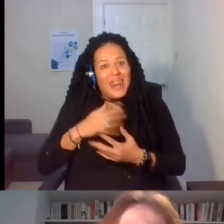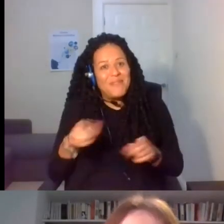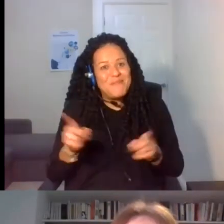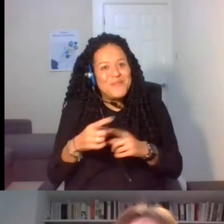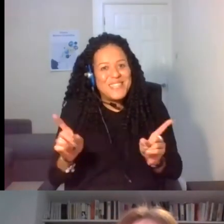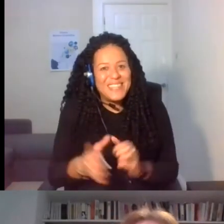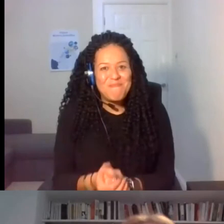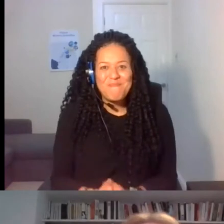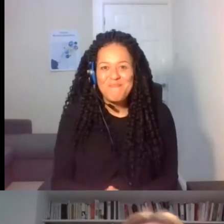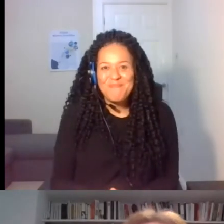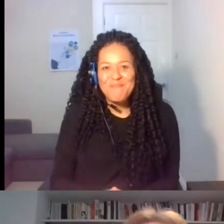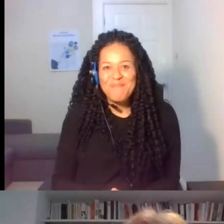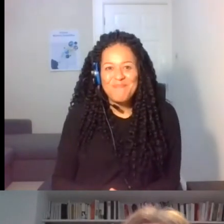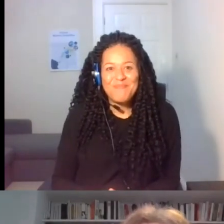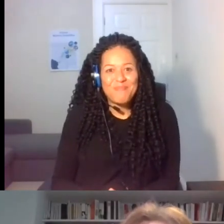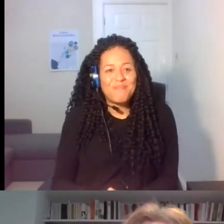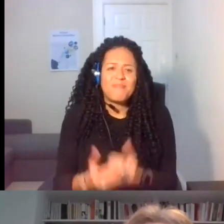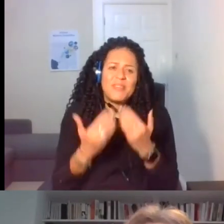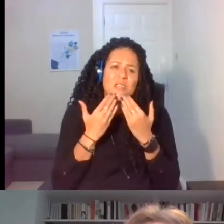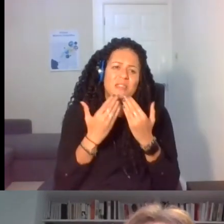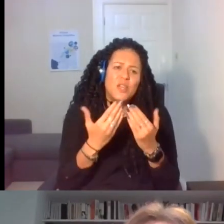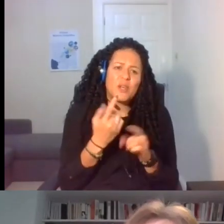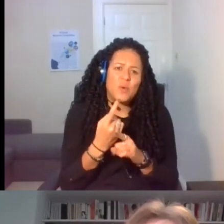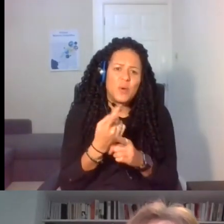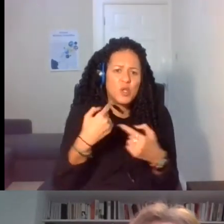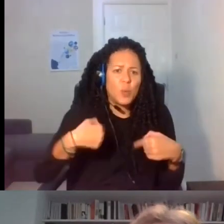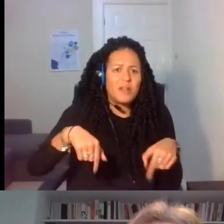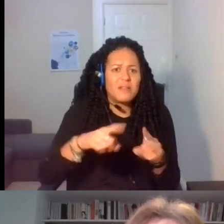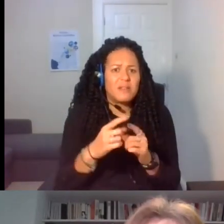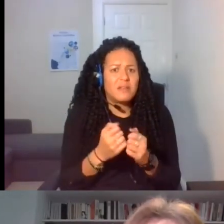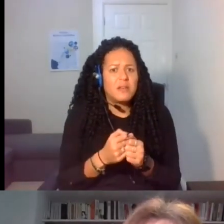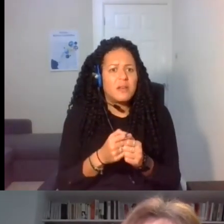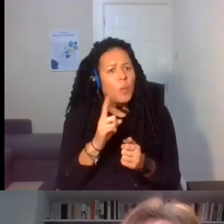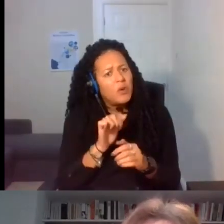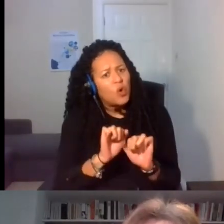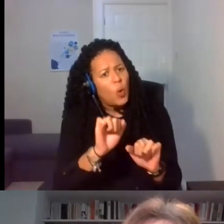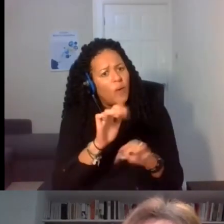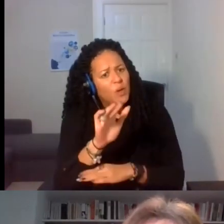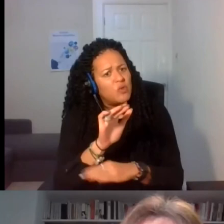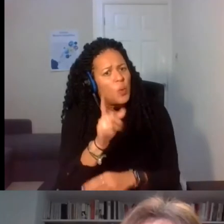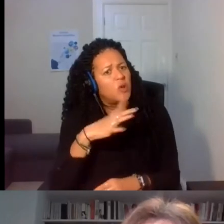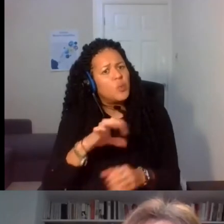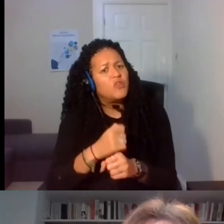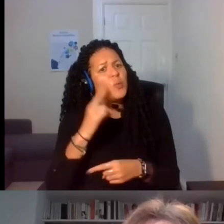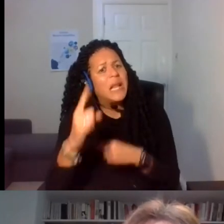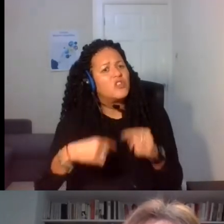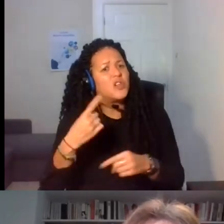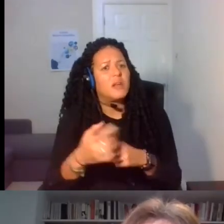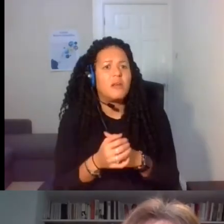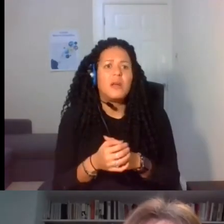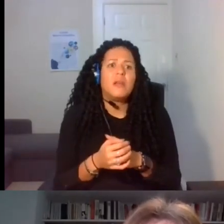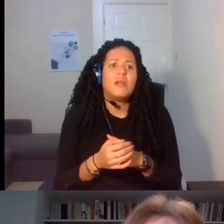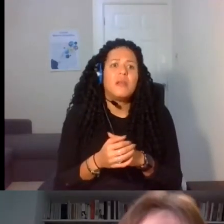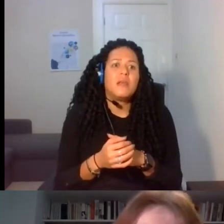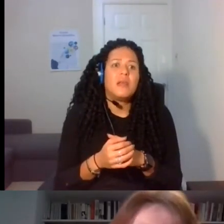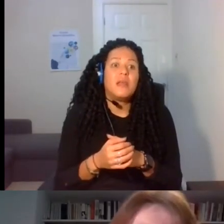bound along. So thank you for talking to us. You haven't told us, what's your own future? What are you going to be doing next year? So I